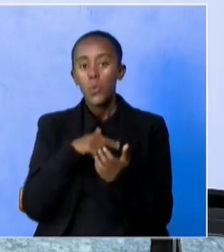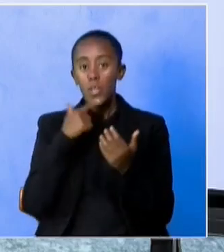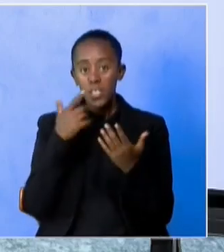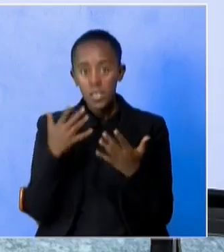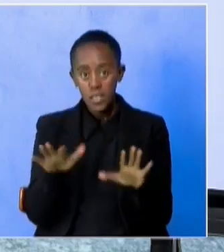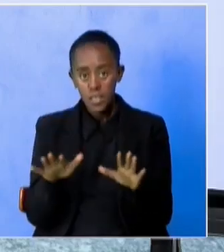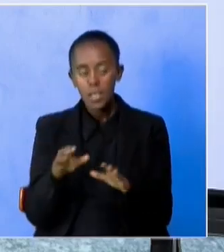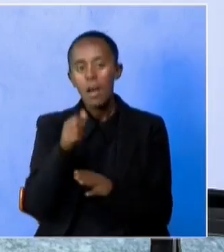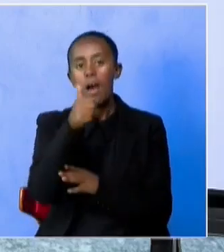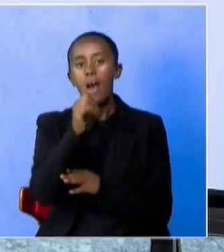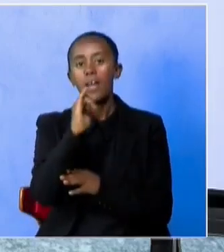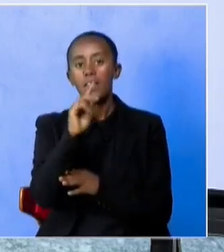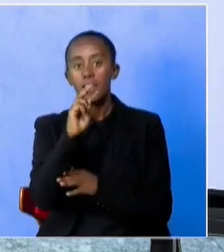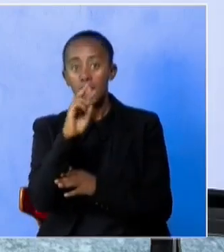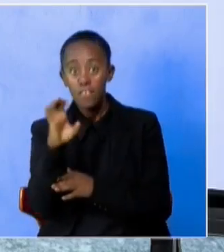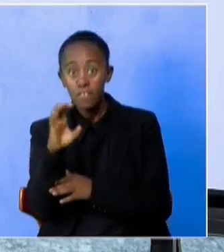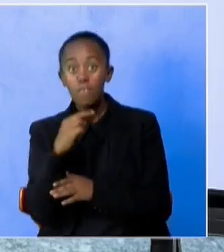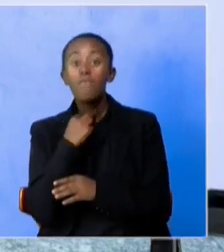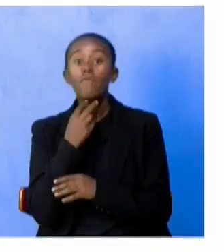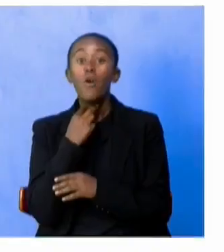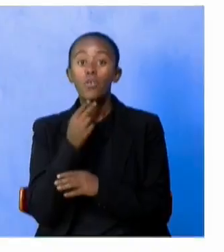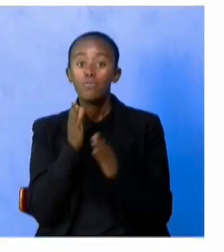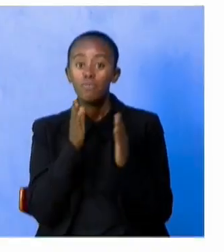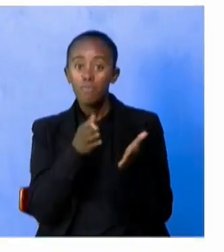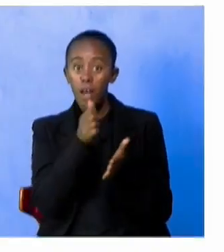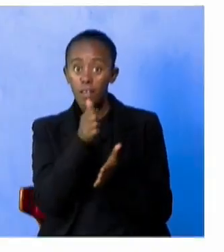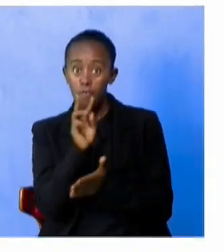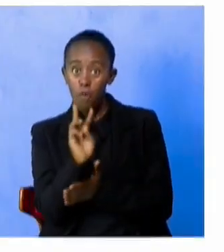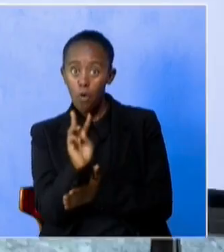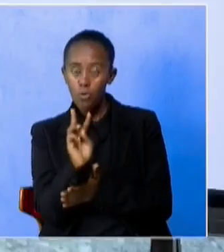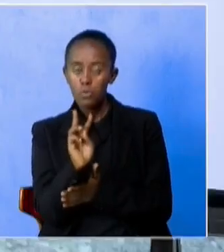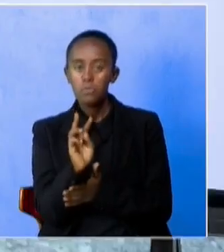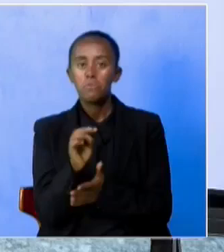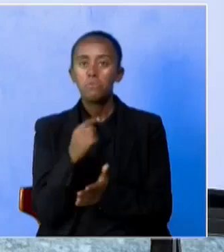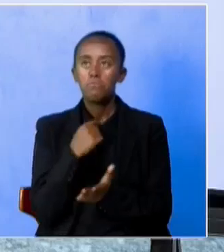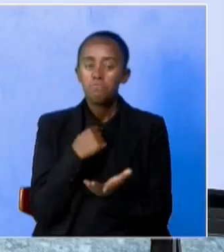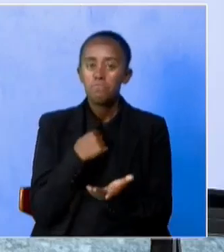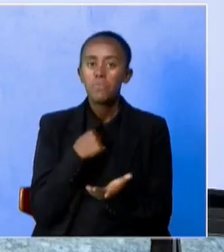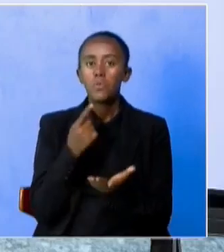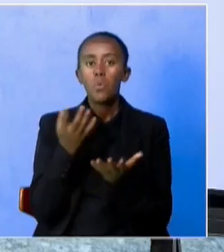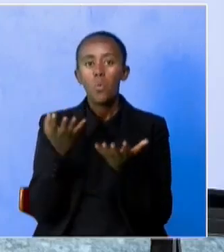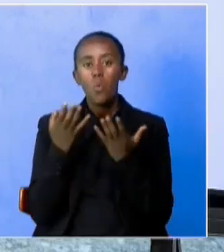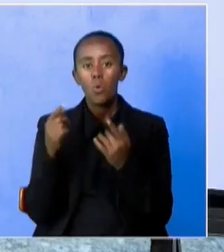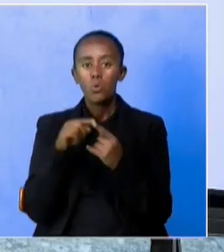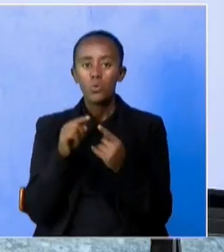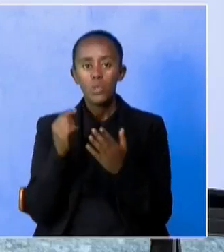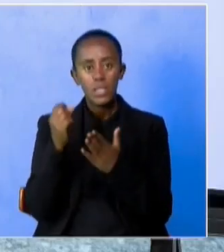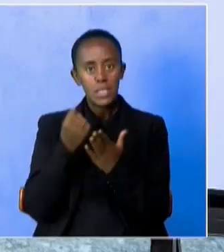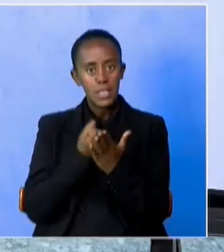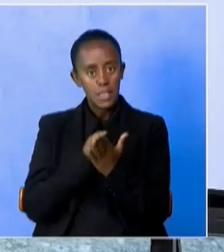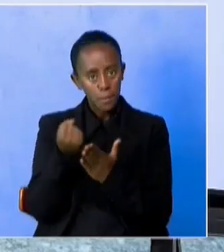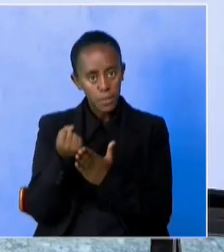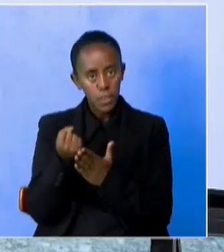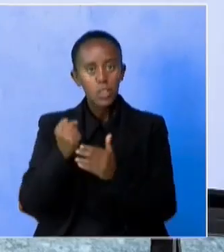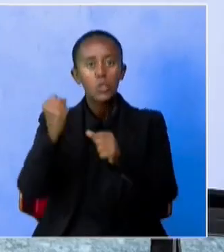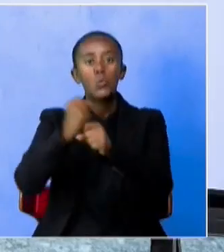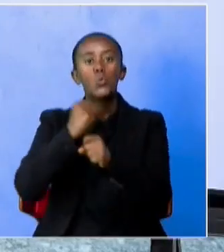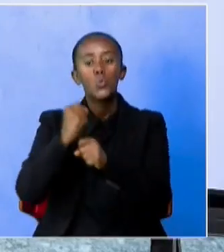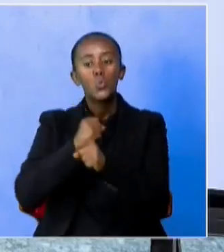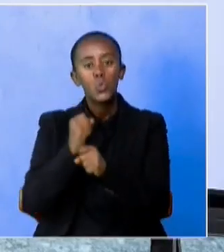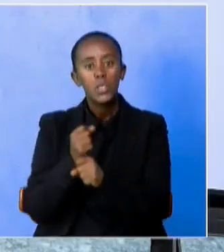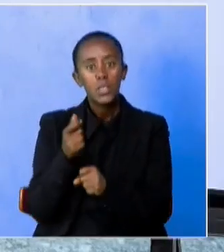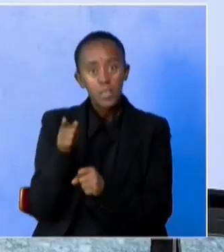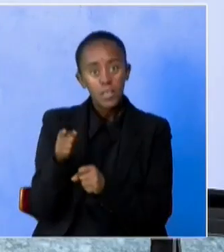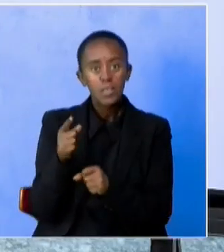used when we want to talk about the subject doing the action. So the subject is the doer of the